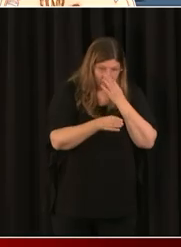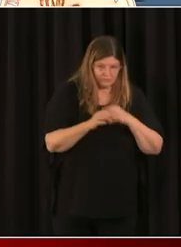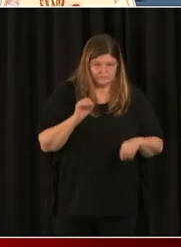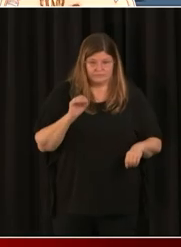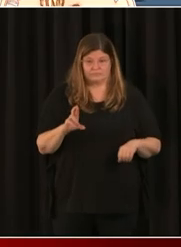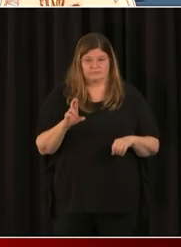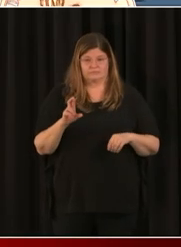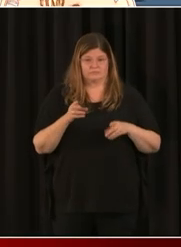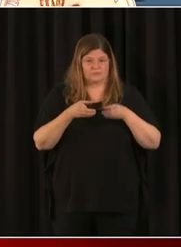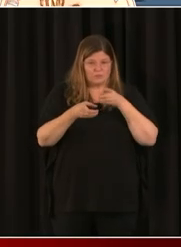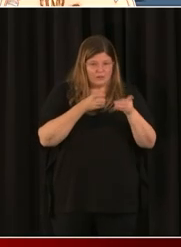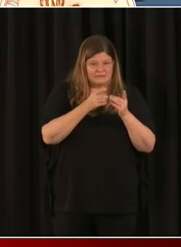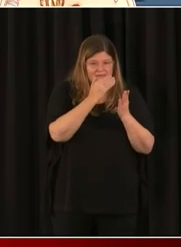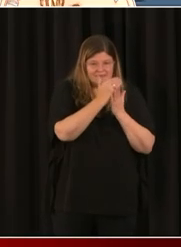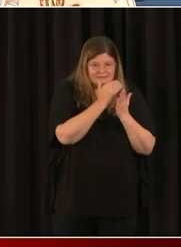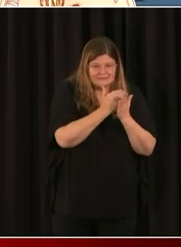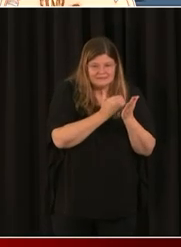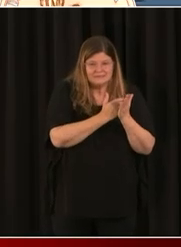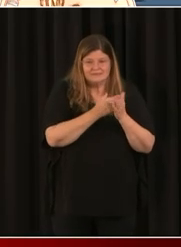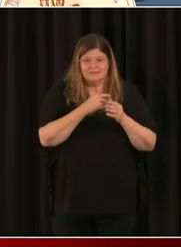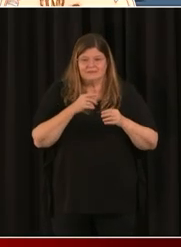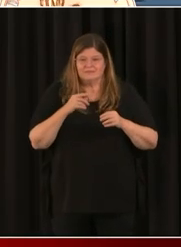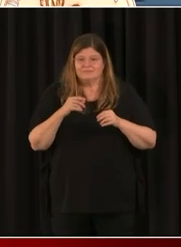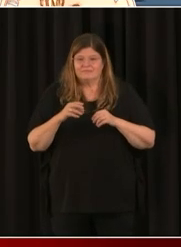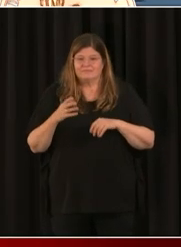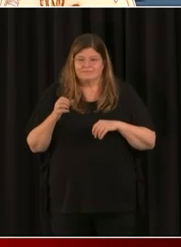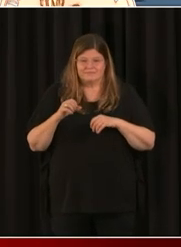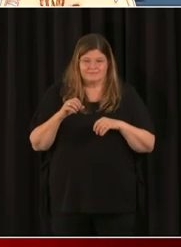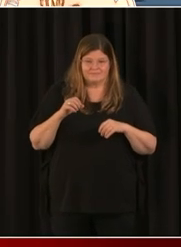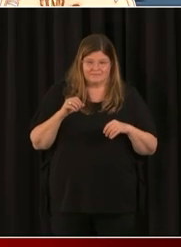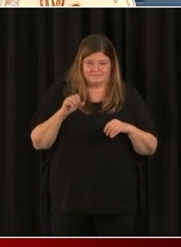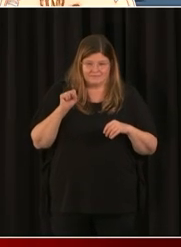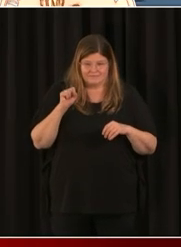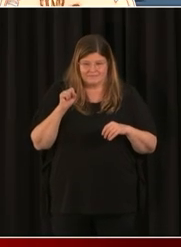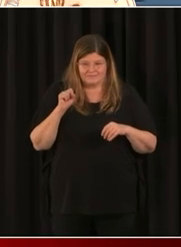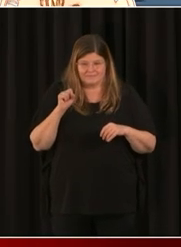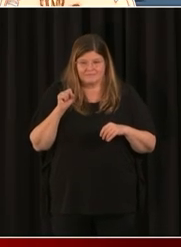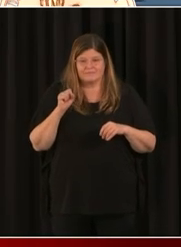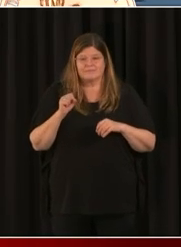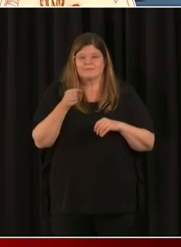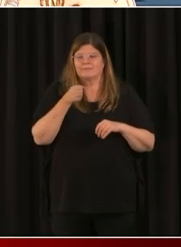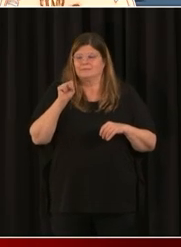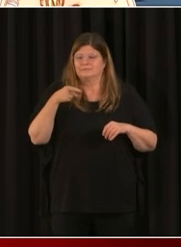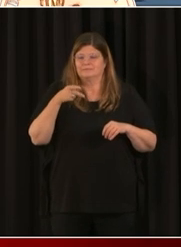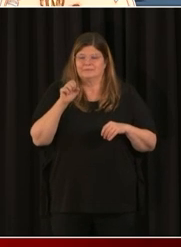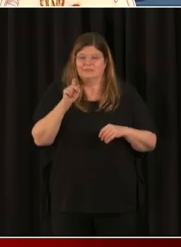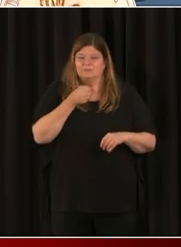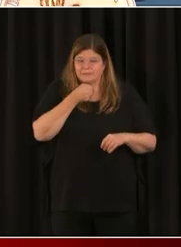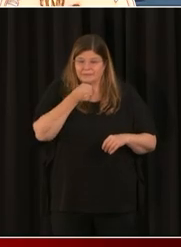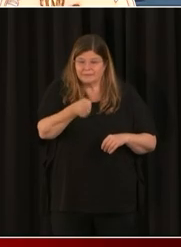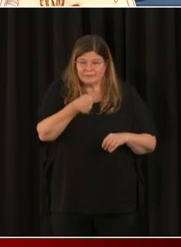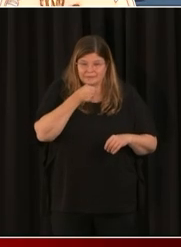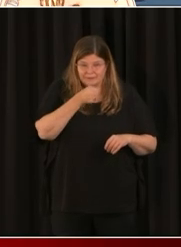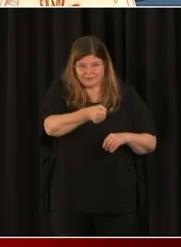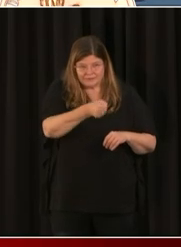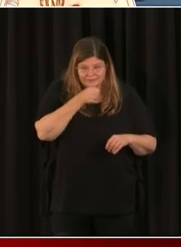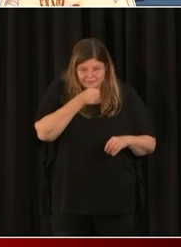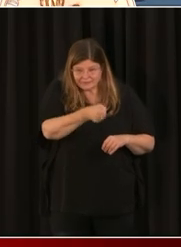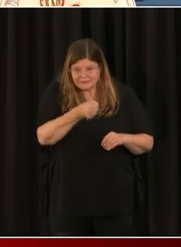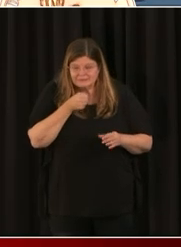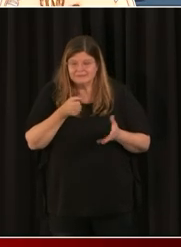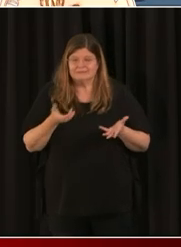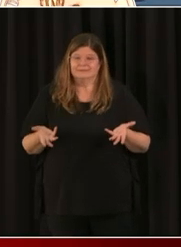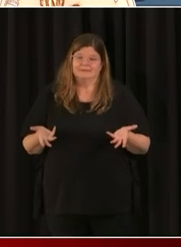they can use their speakers, they can use a lot of different tools to encourage people to follow the public health guidelines. And do you have